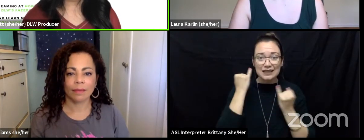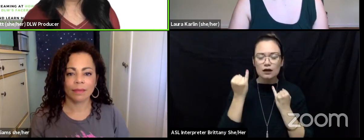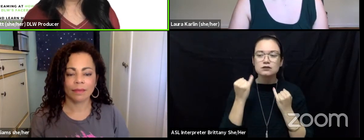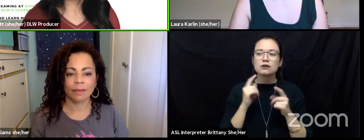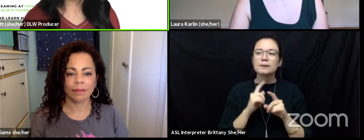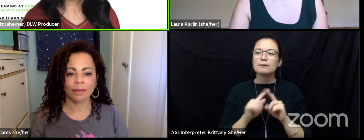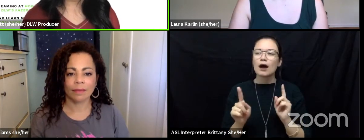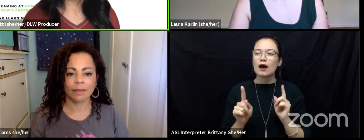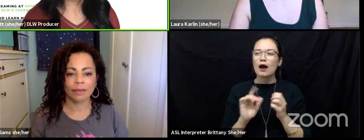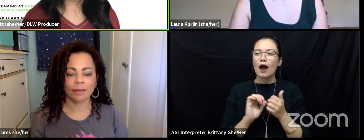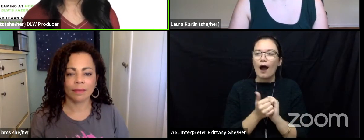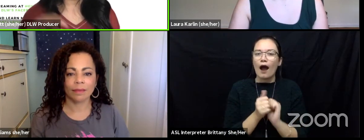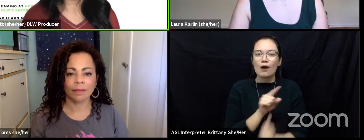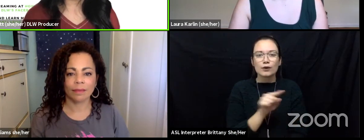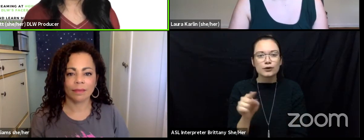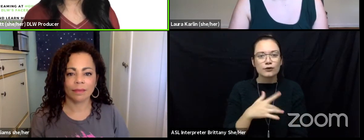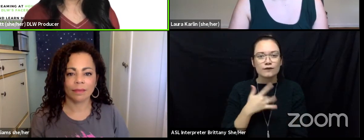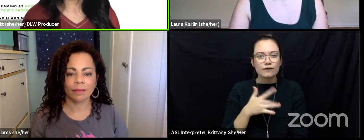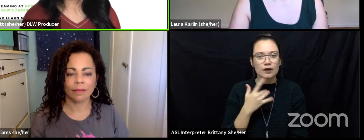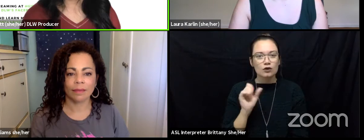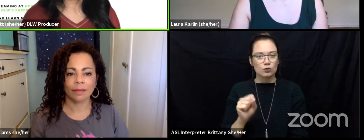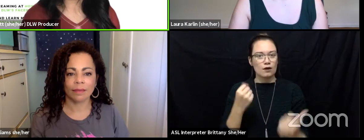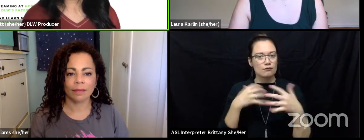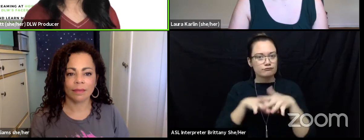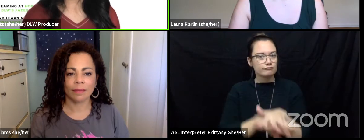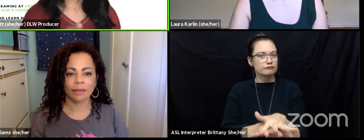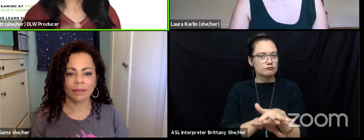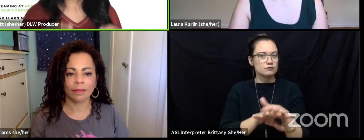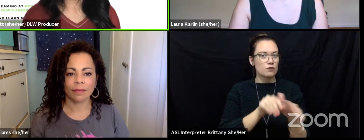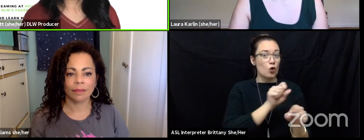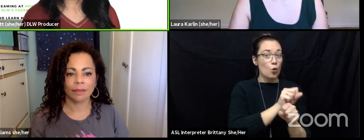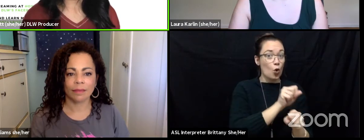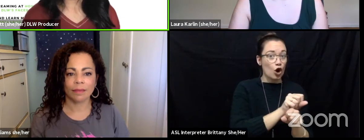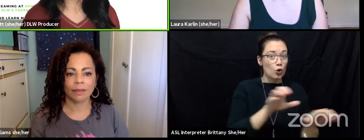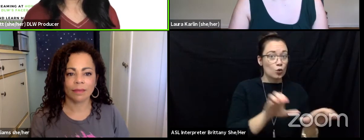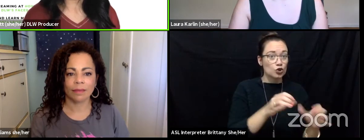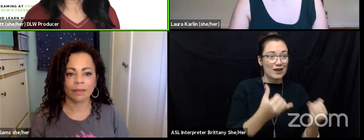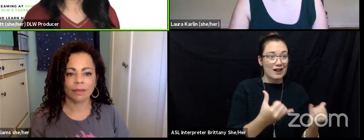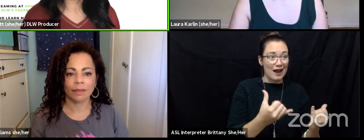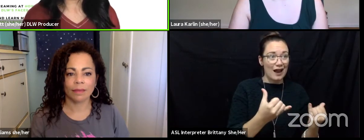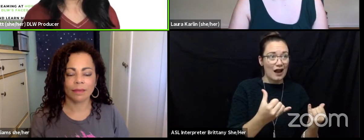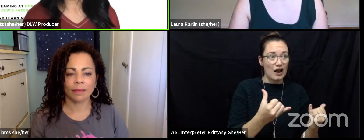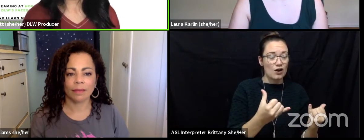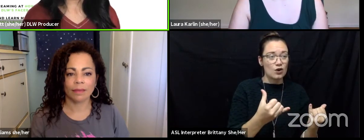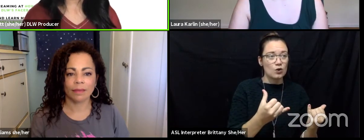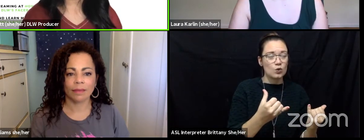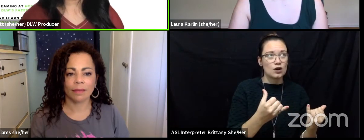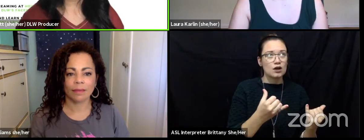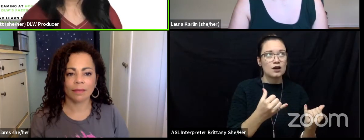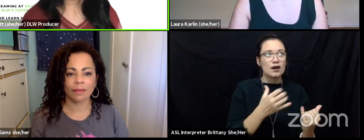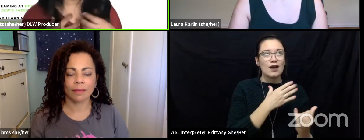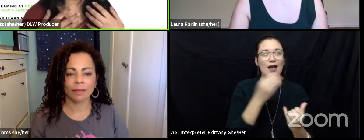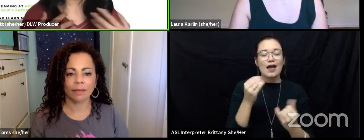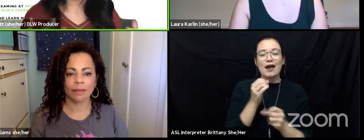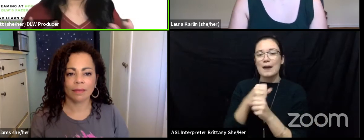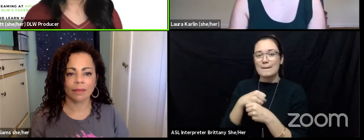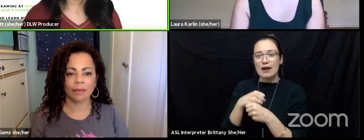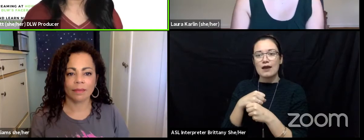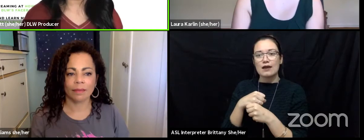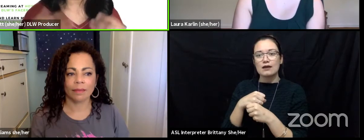how do you feel we can integrate the work that we're doing now into and make it